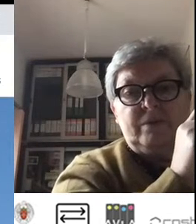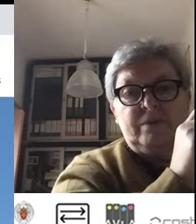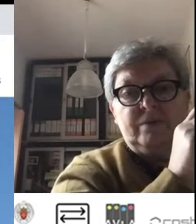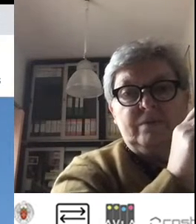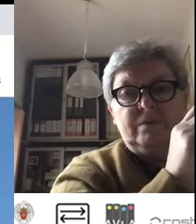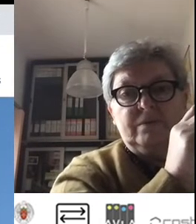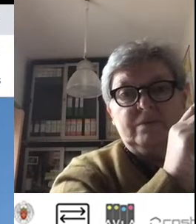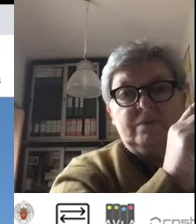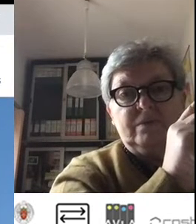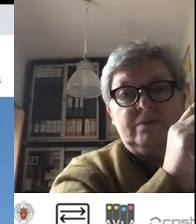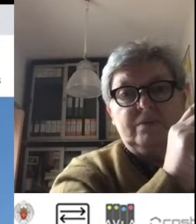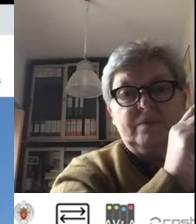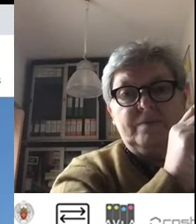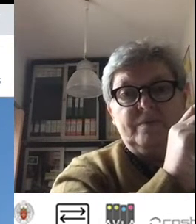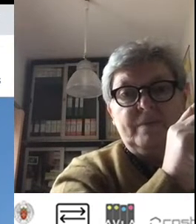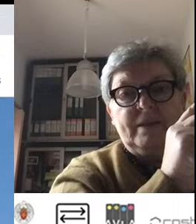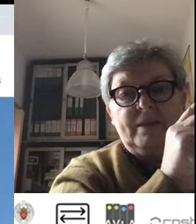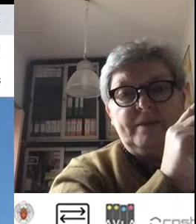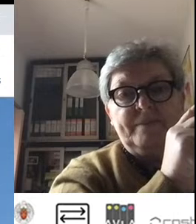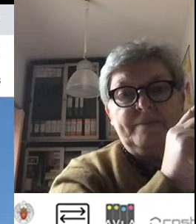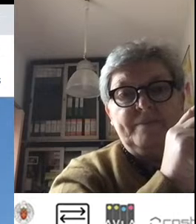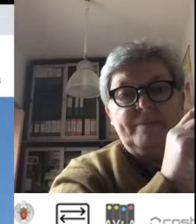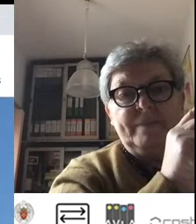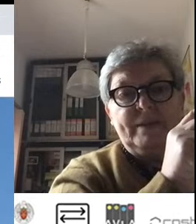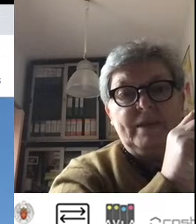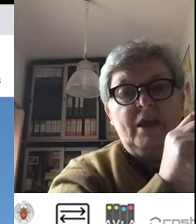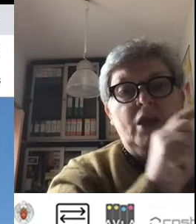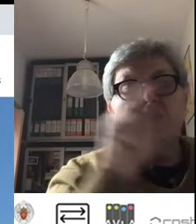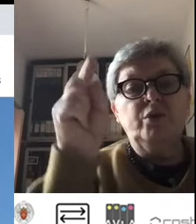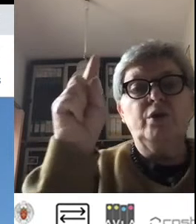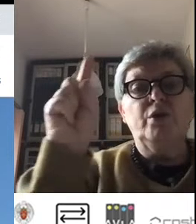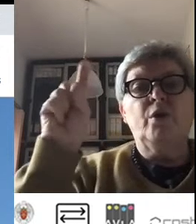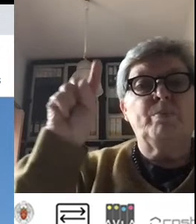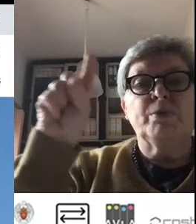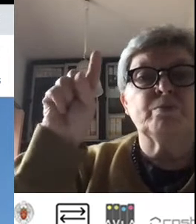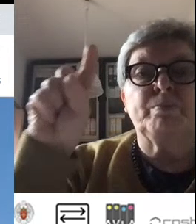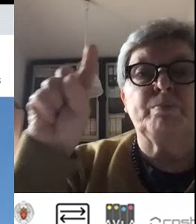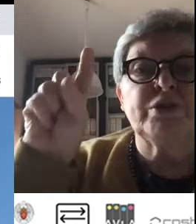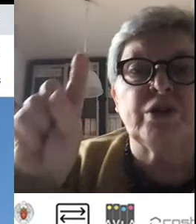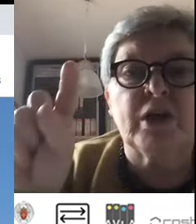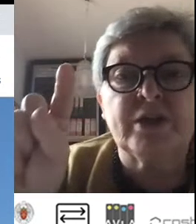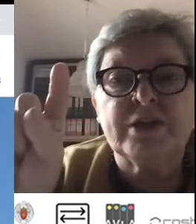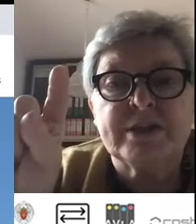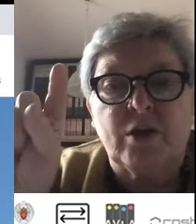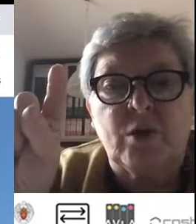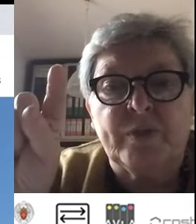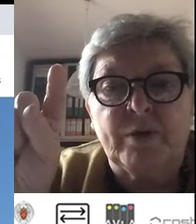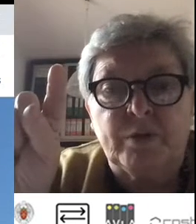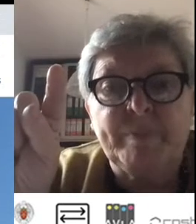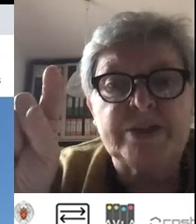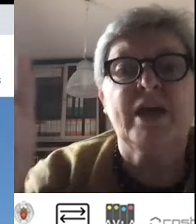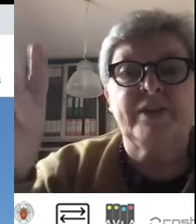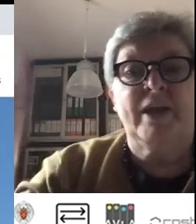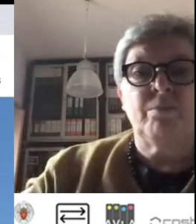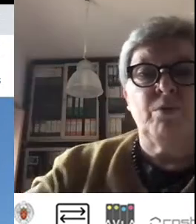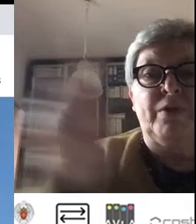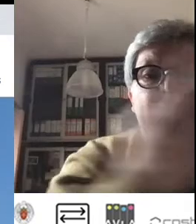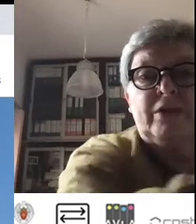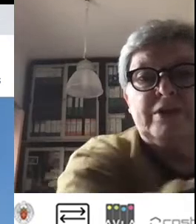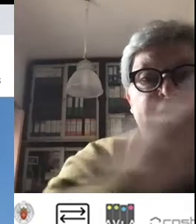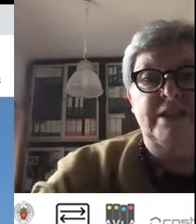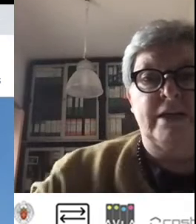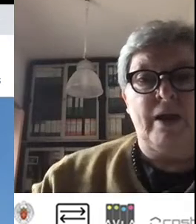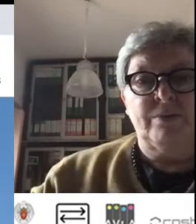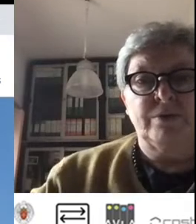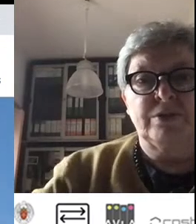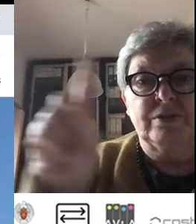No. Yeah, but it doesn't go round. Put your cursor on the, on the picture and now move